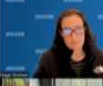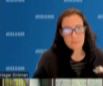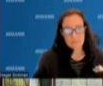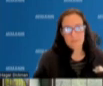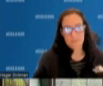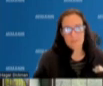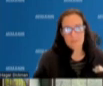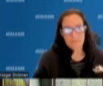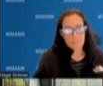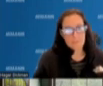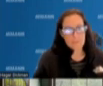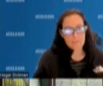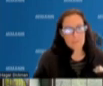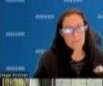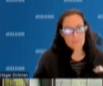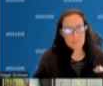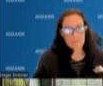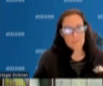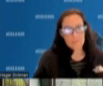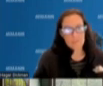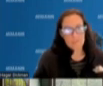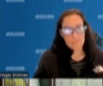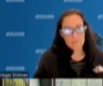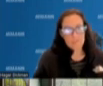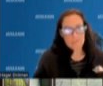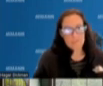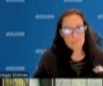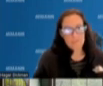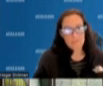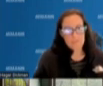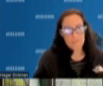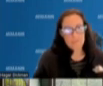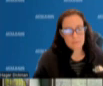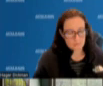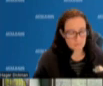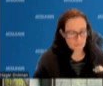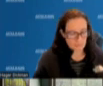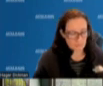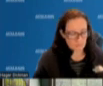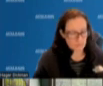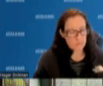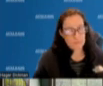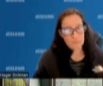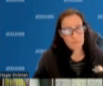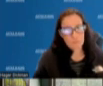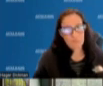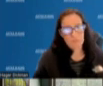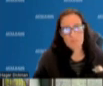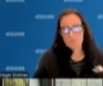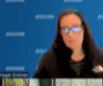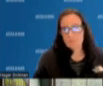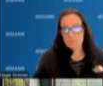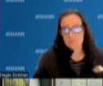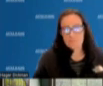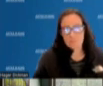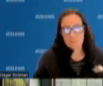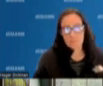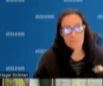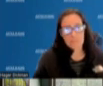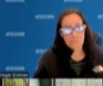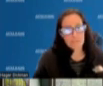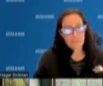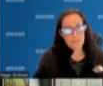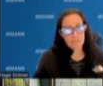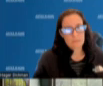exists for all the counties throughout the United States, and can we target our social media postings to those zip codes, or like what are strategies that we